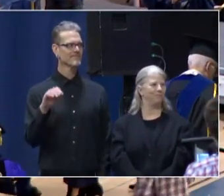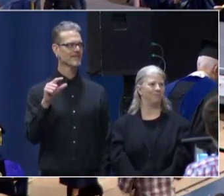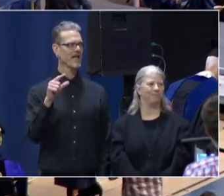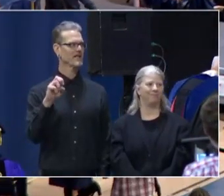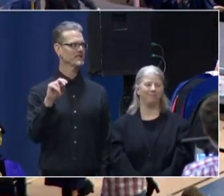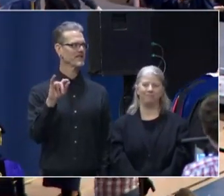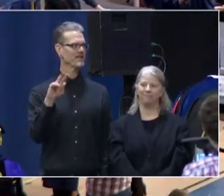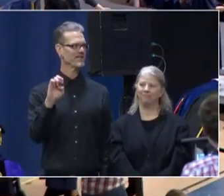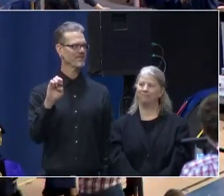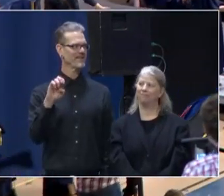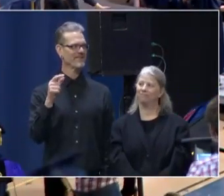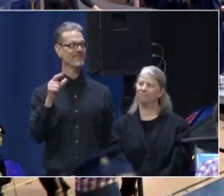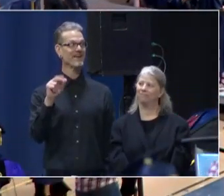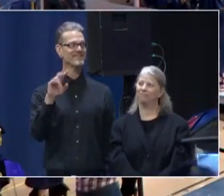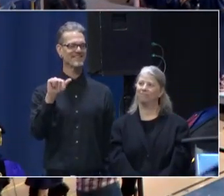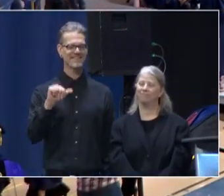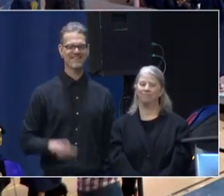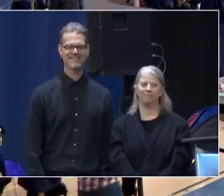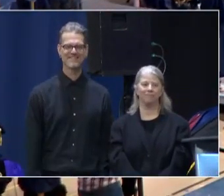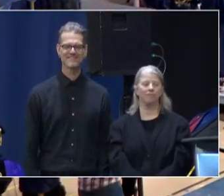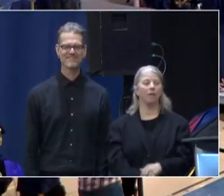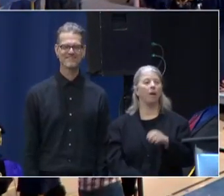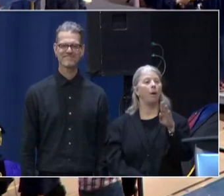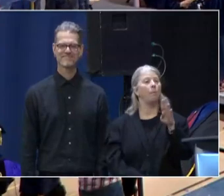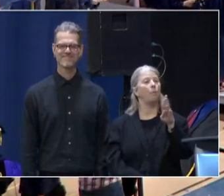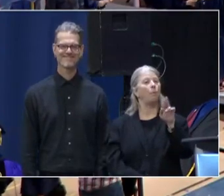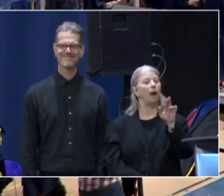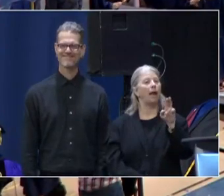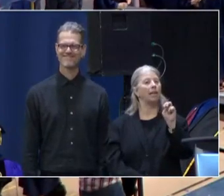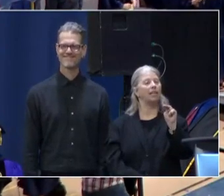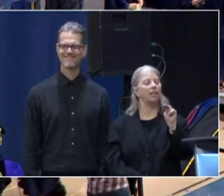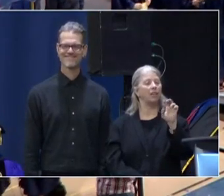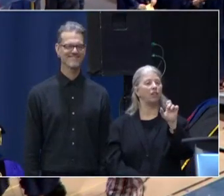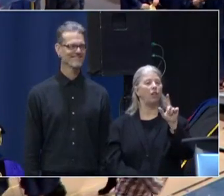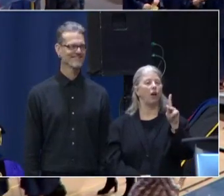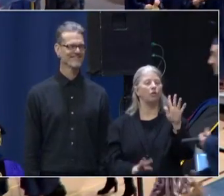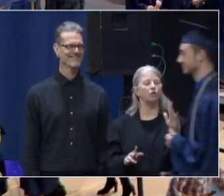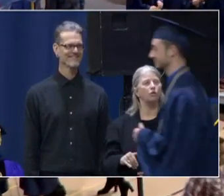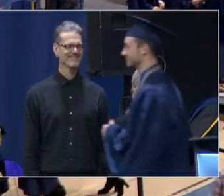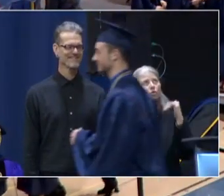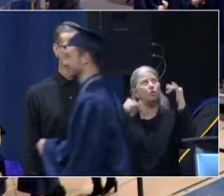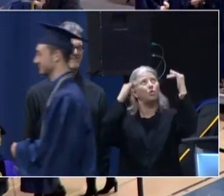Genevieve Garcia. Brandon Clark, summa cum laude.